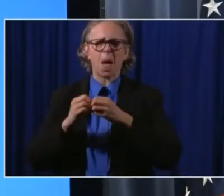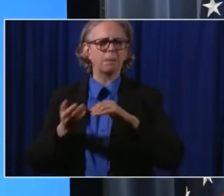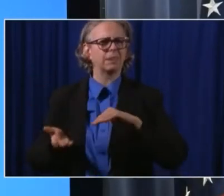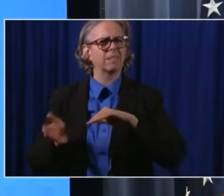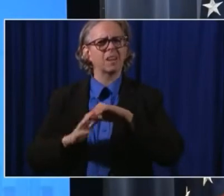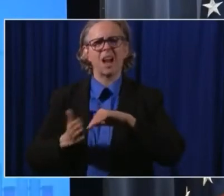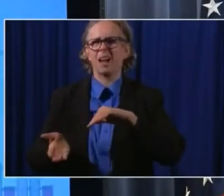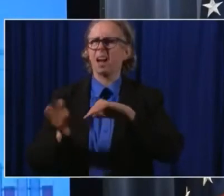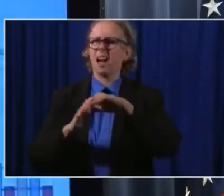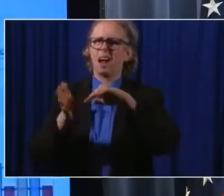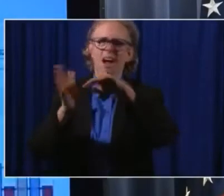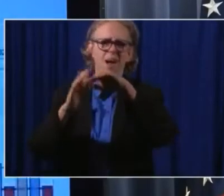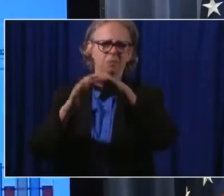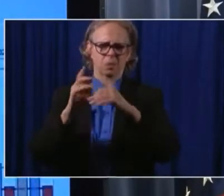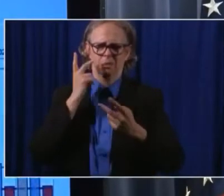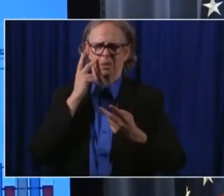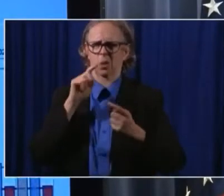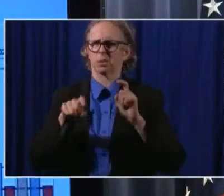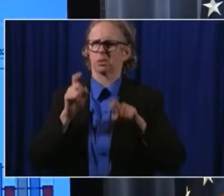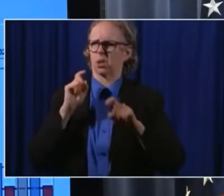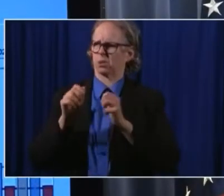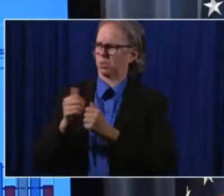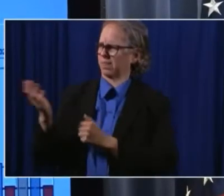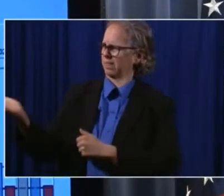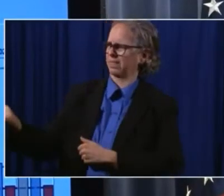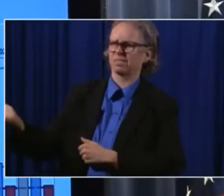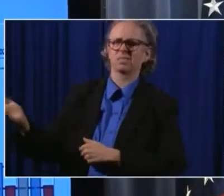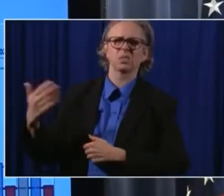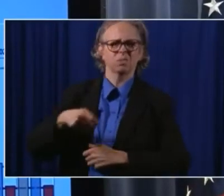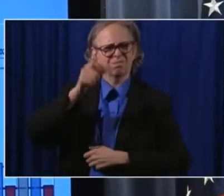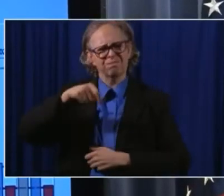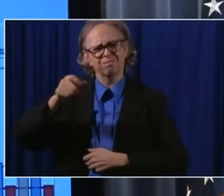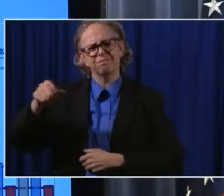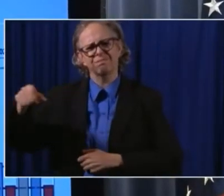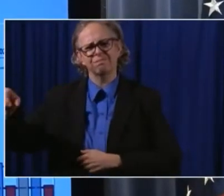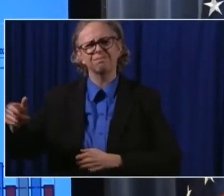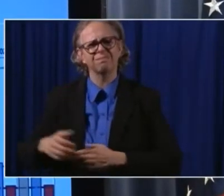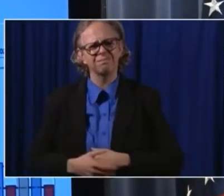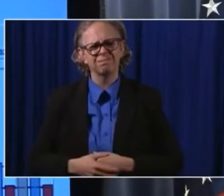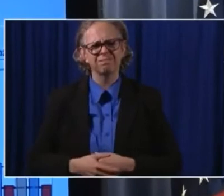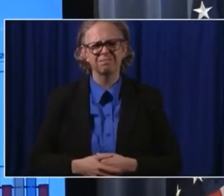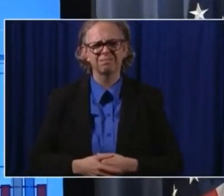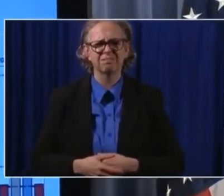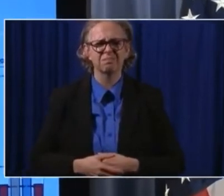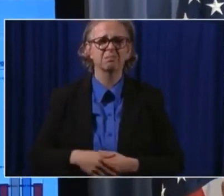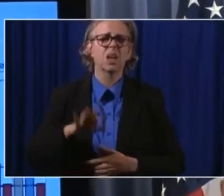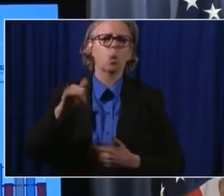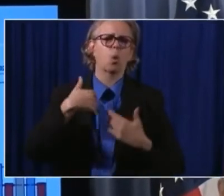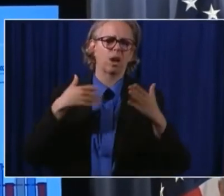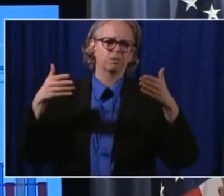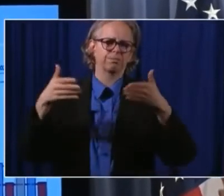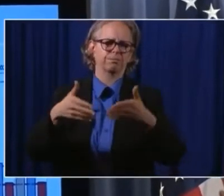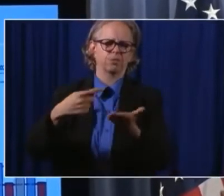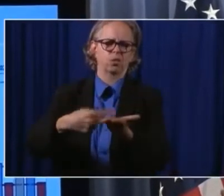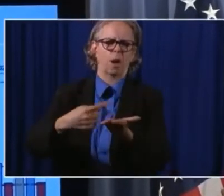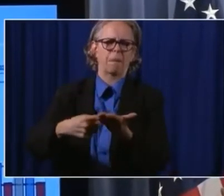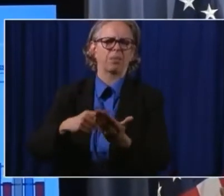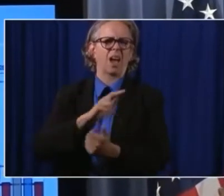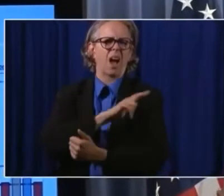Let's look, Eric, at the hospitalization slide. Let's look at the daily number of COVID-19 patients that are currently in Ohio